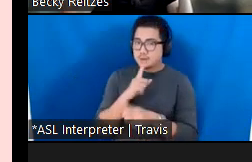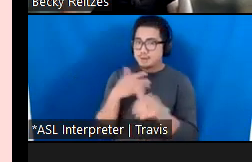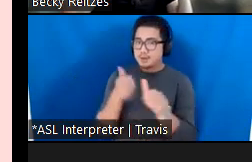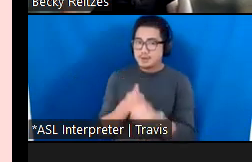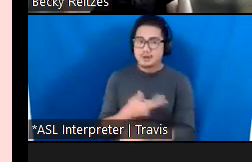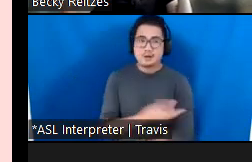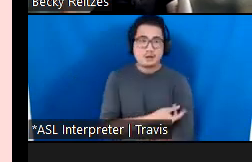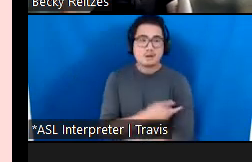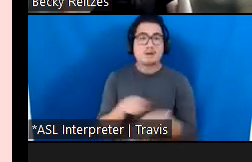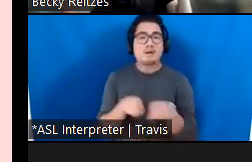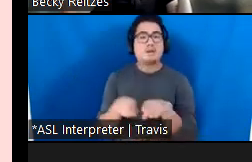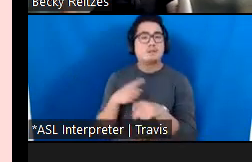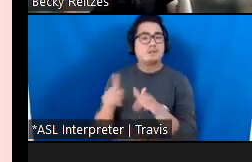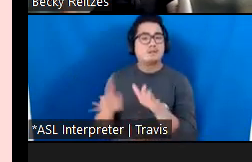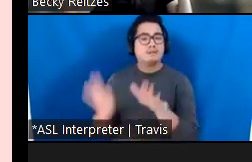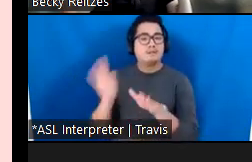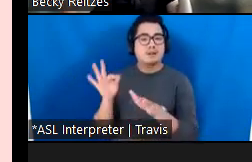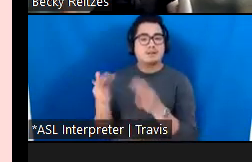is